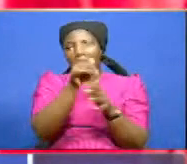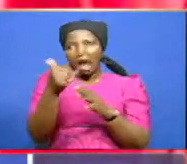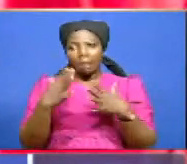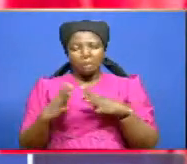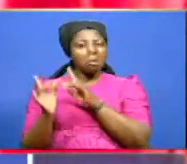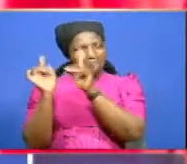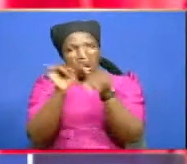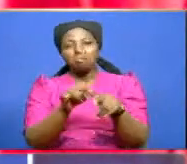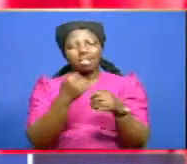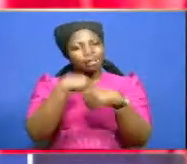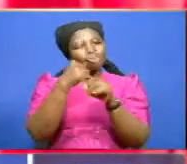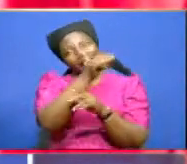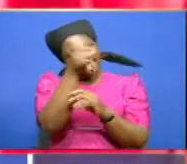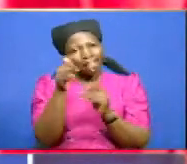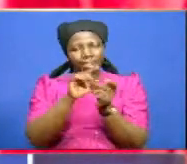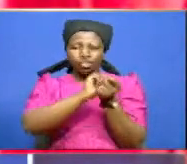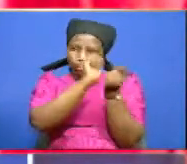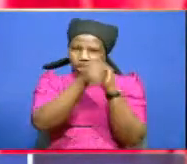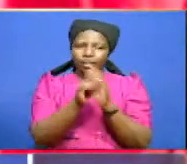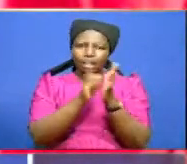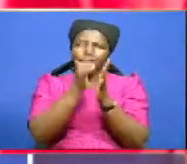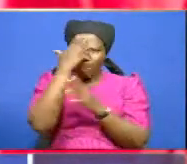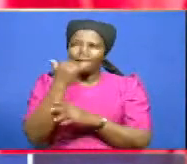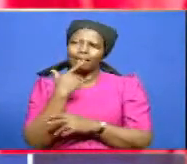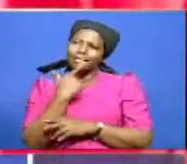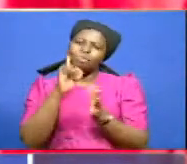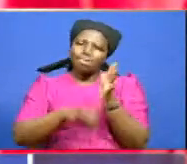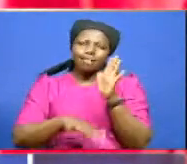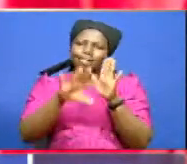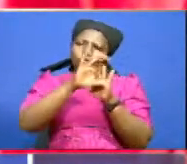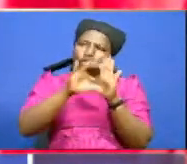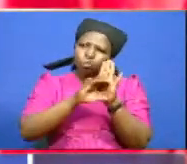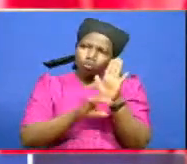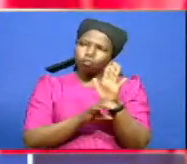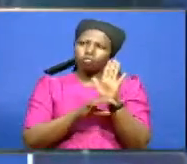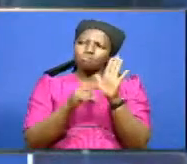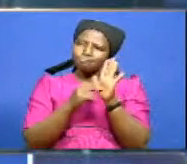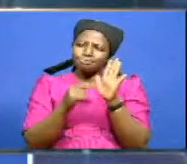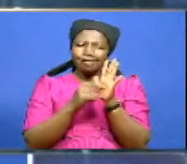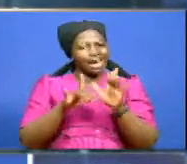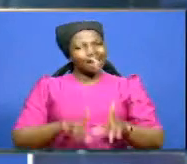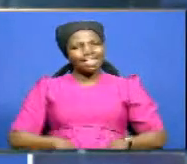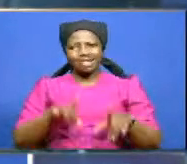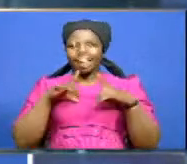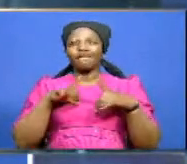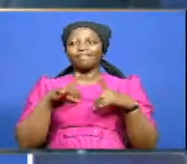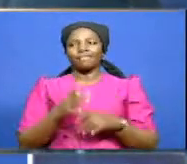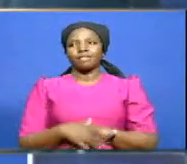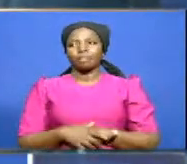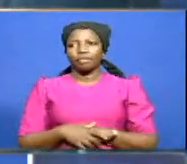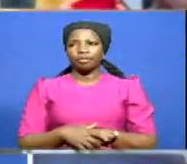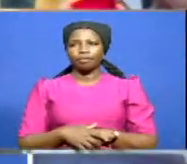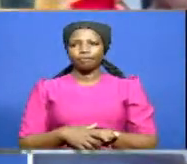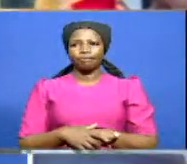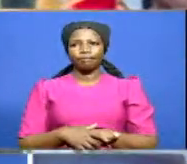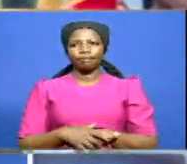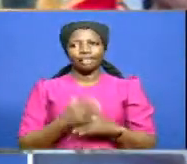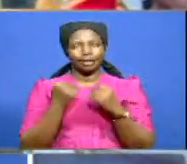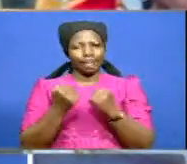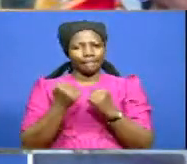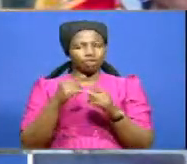ingine. Na ndipo tunasema katiba yu hai. Resilience paid off again